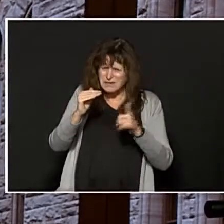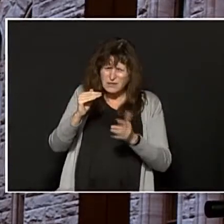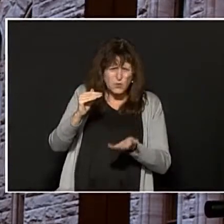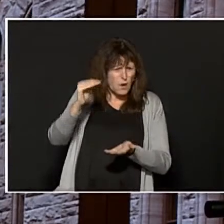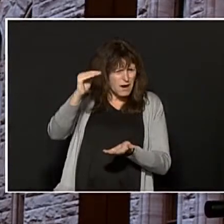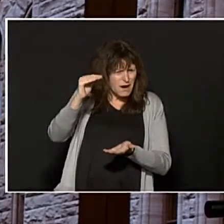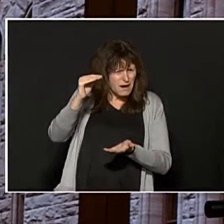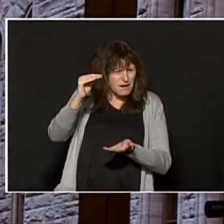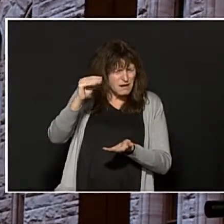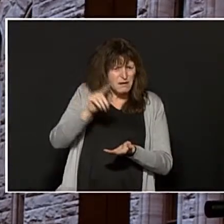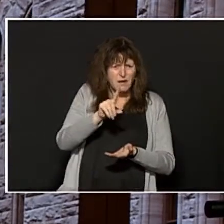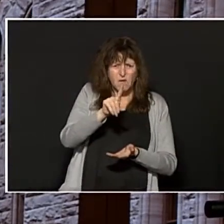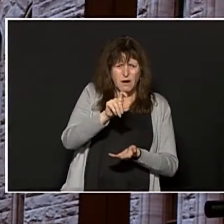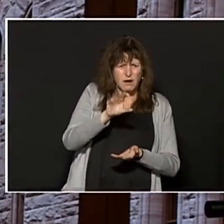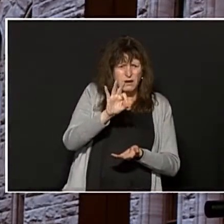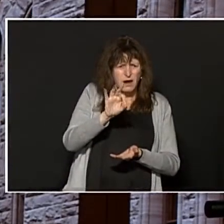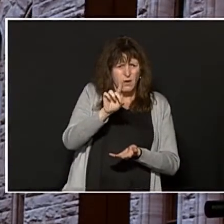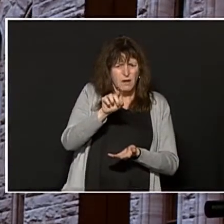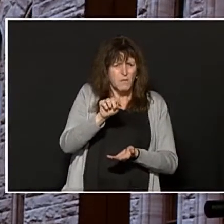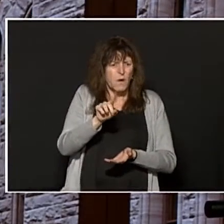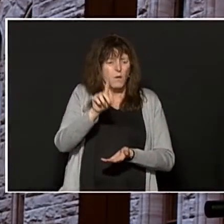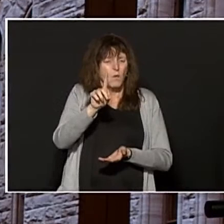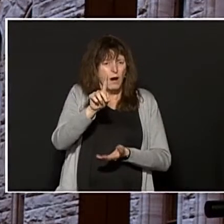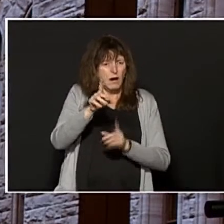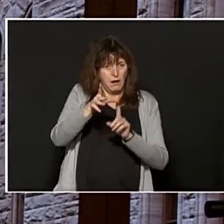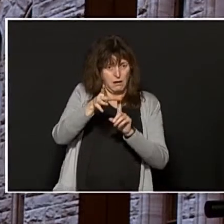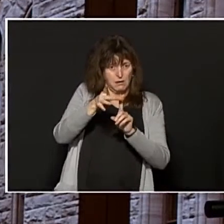191.1 cases per 100,000 people.